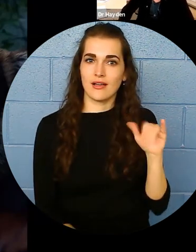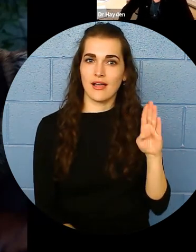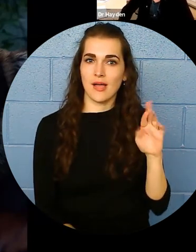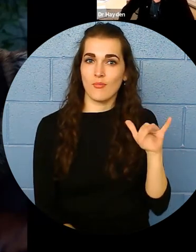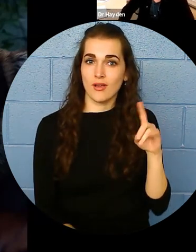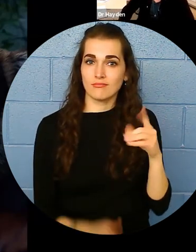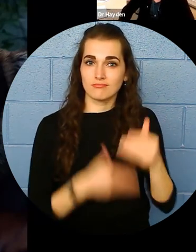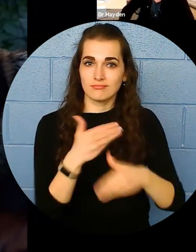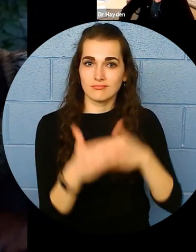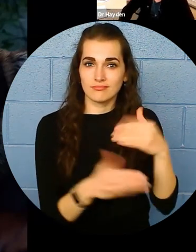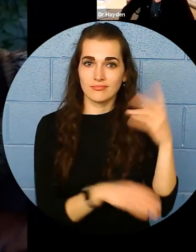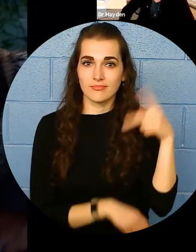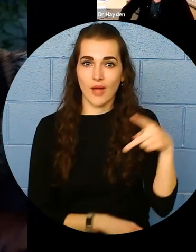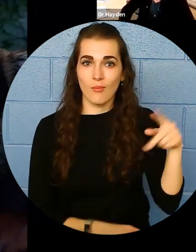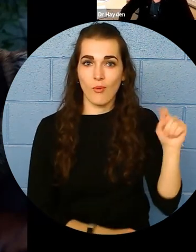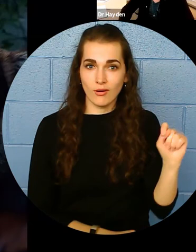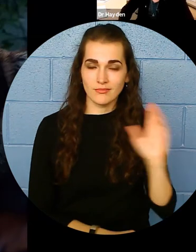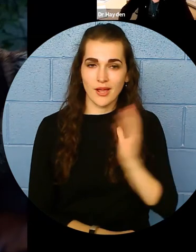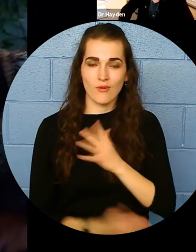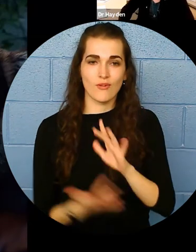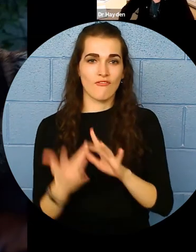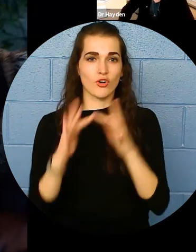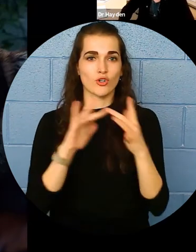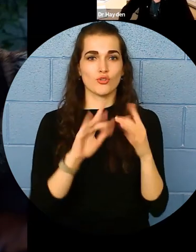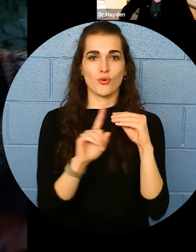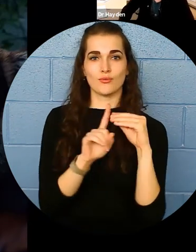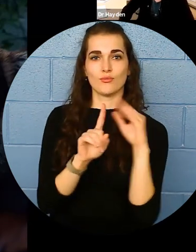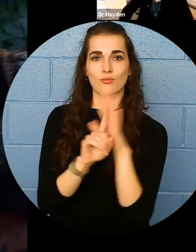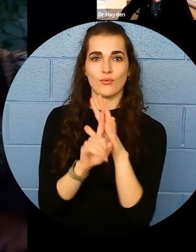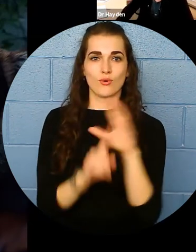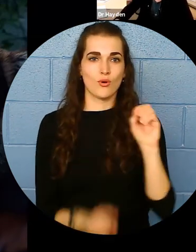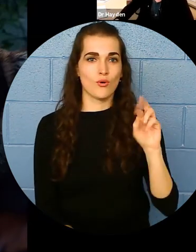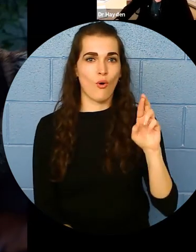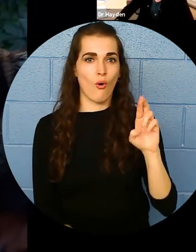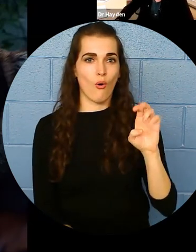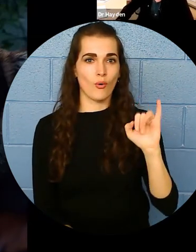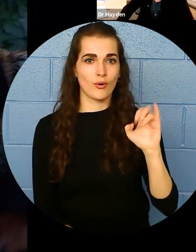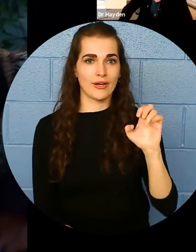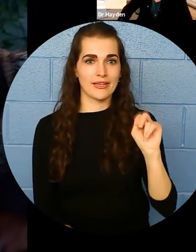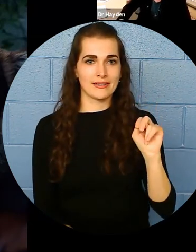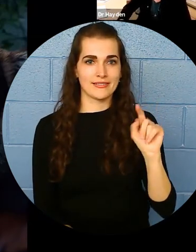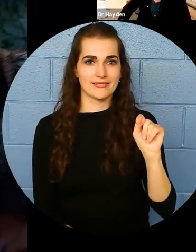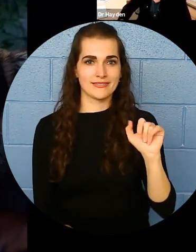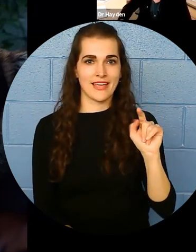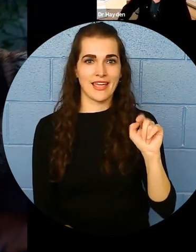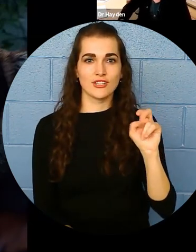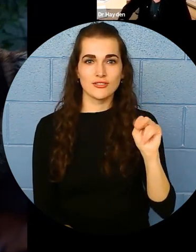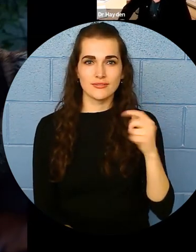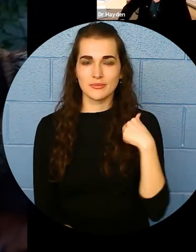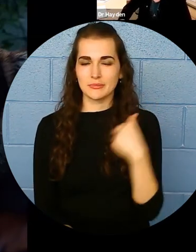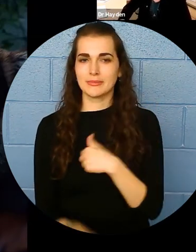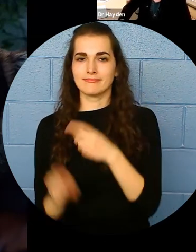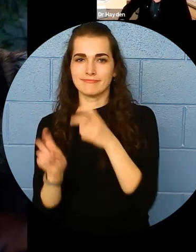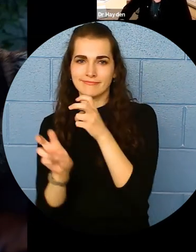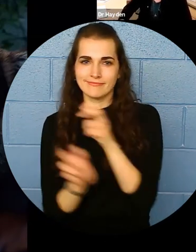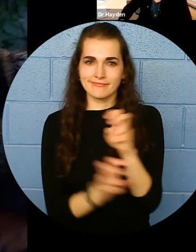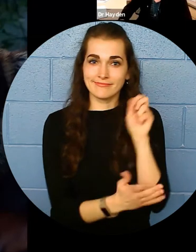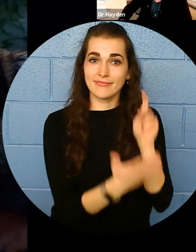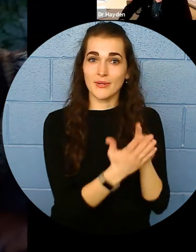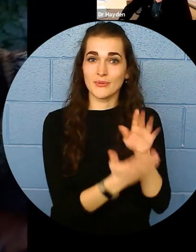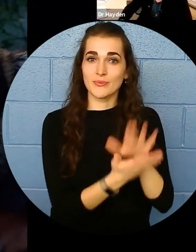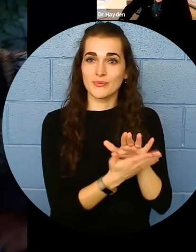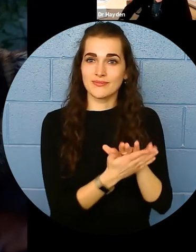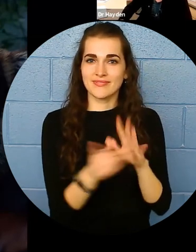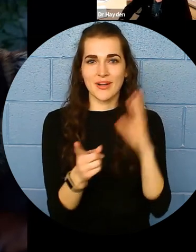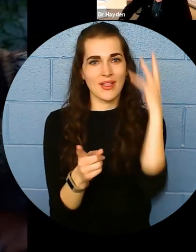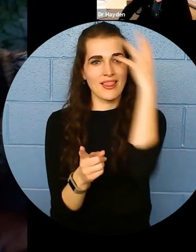a PowerPoint that is our virtual orientation for families as we transition back into school. So here is